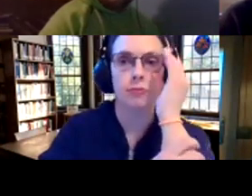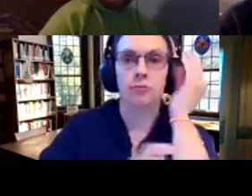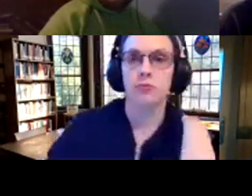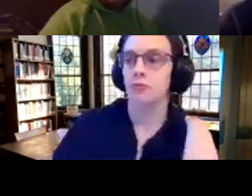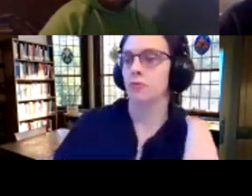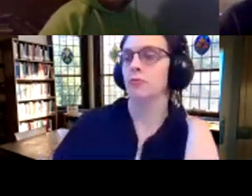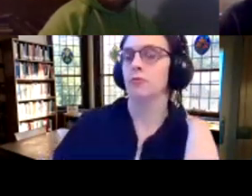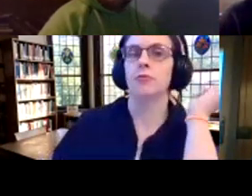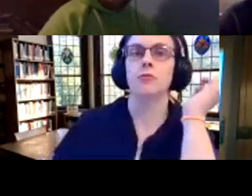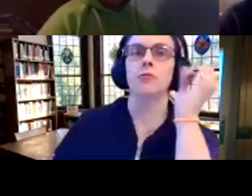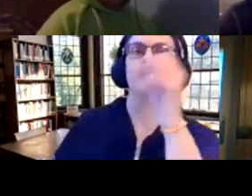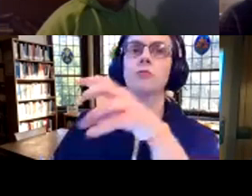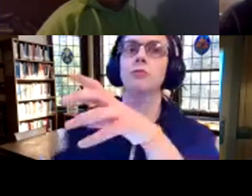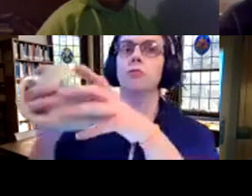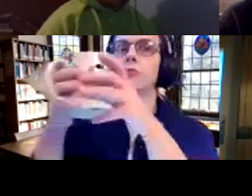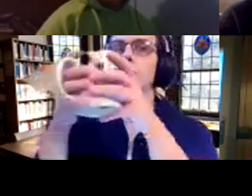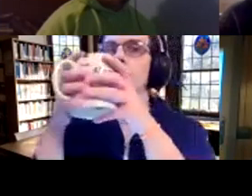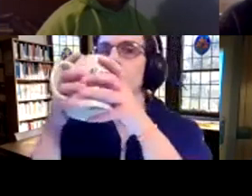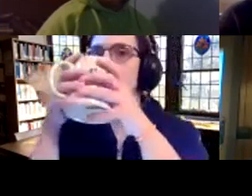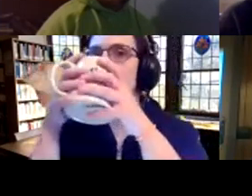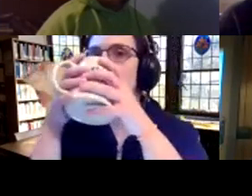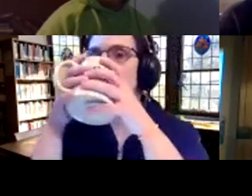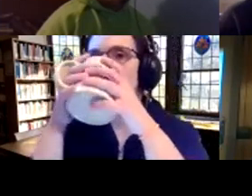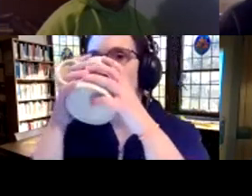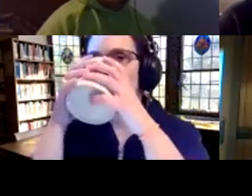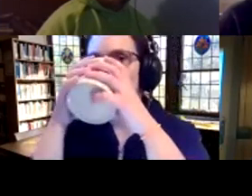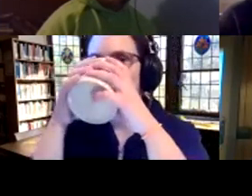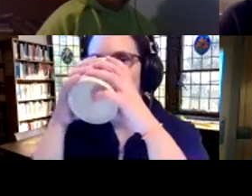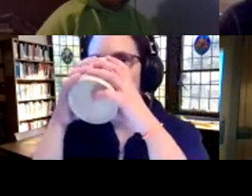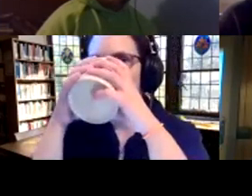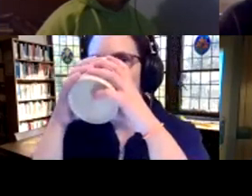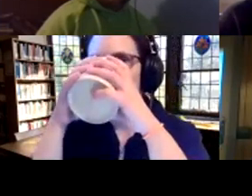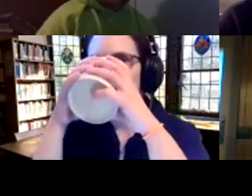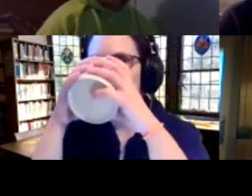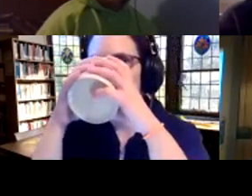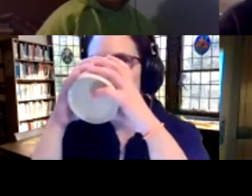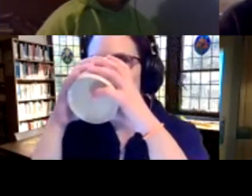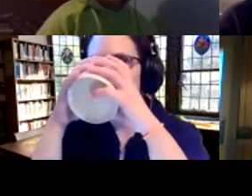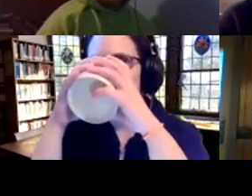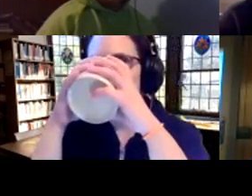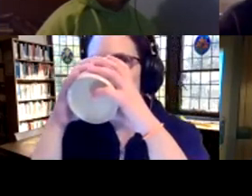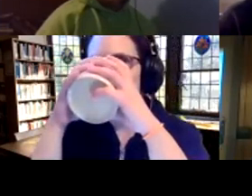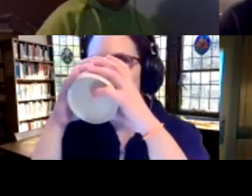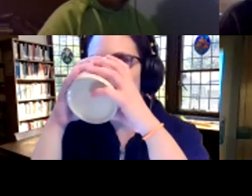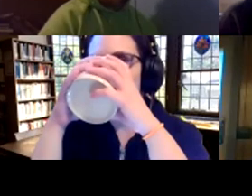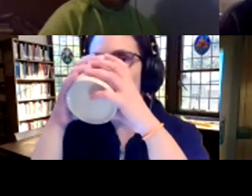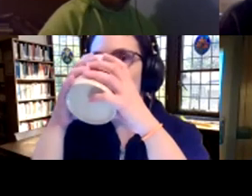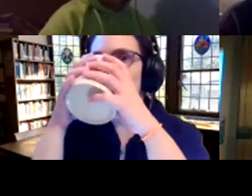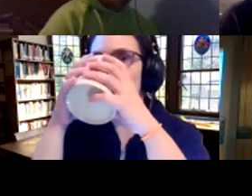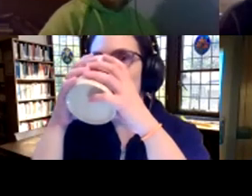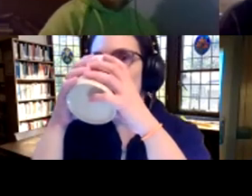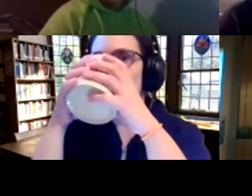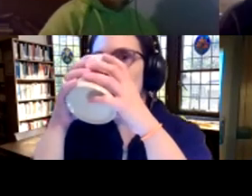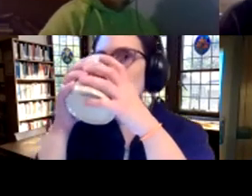one in town for many years. And certainly there could not have been a relationship more cordial, respectful, and intimate than that of our